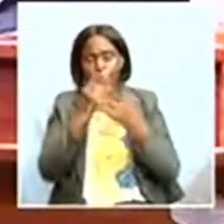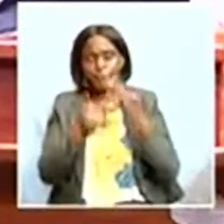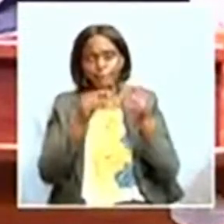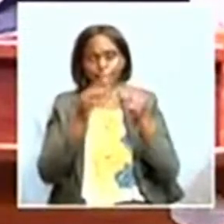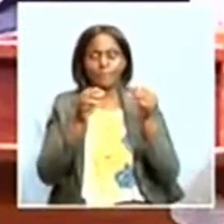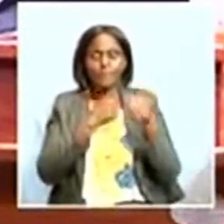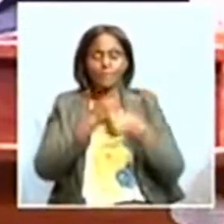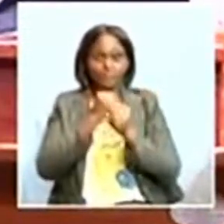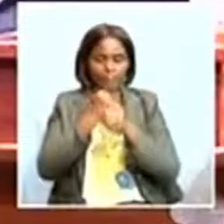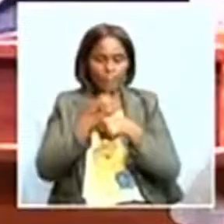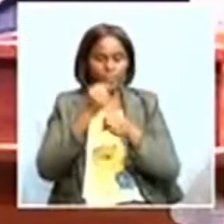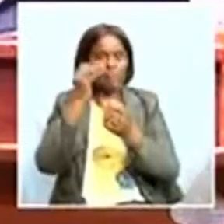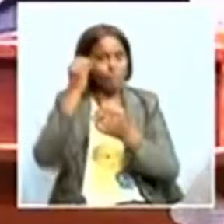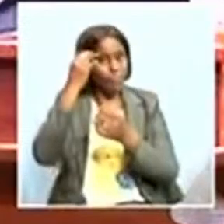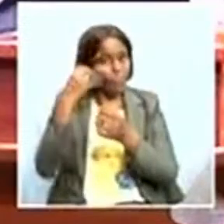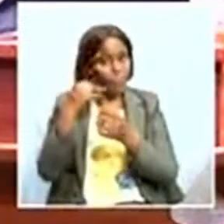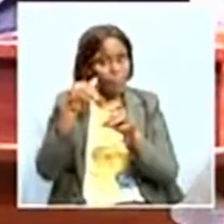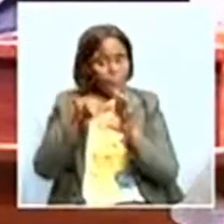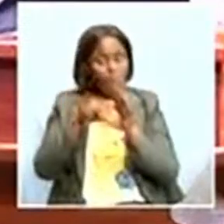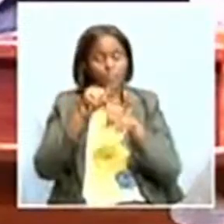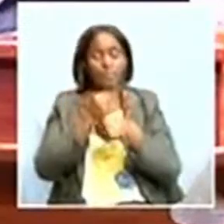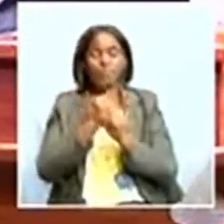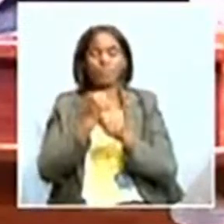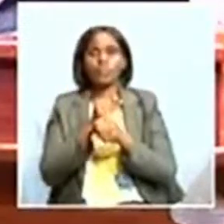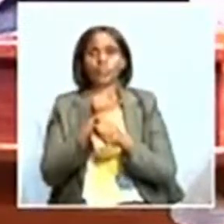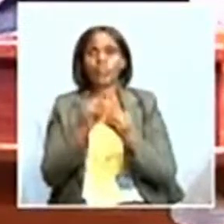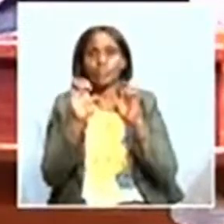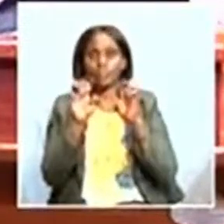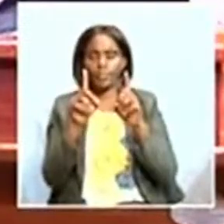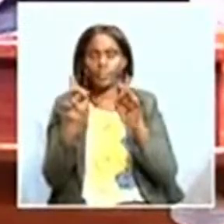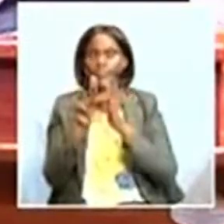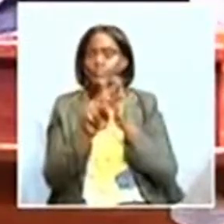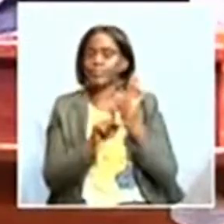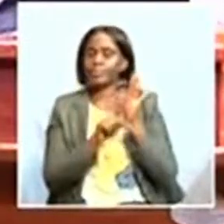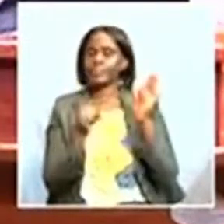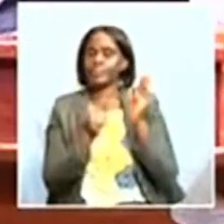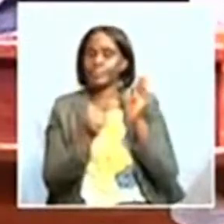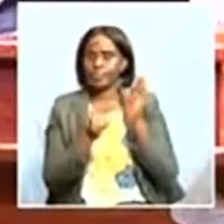obstruct officials enforcing education policies.